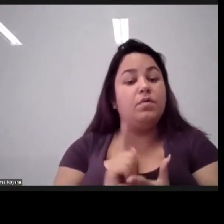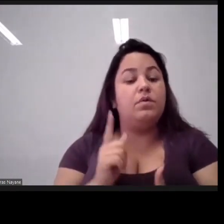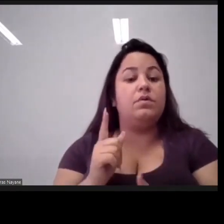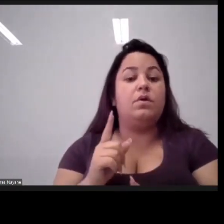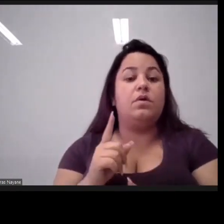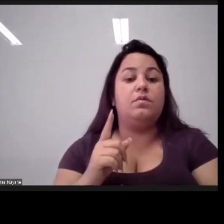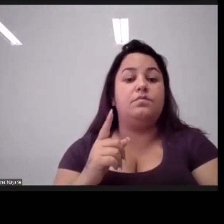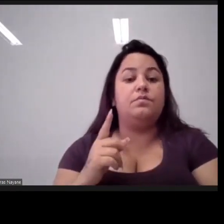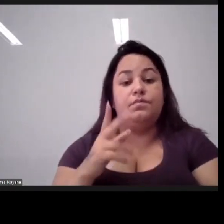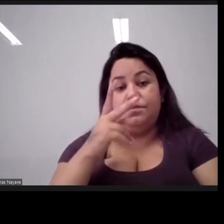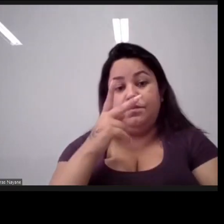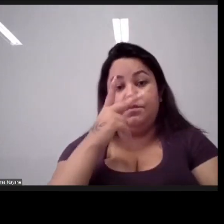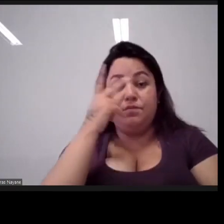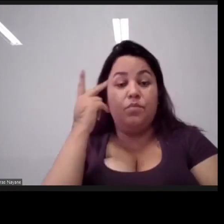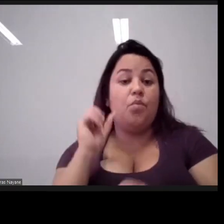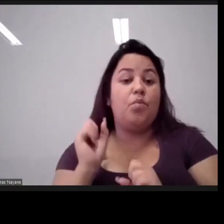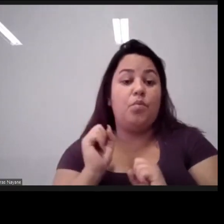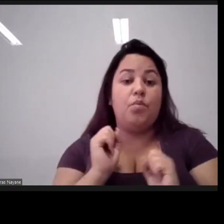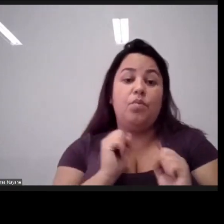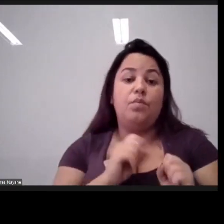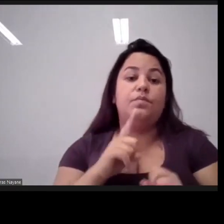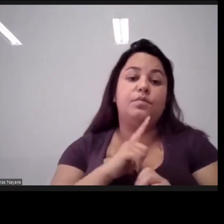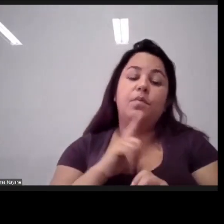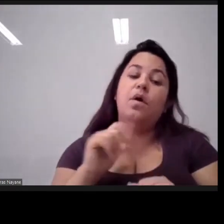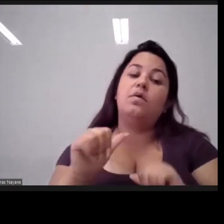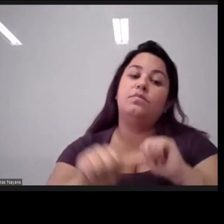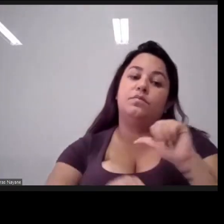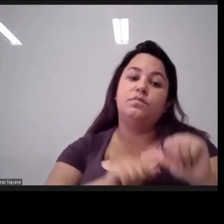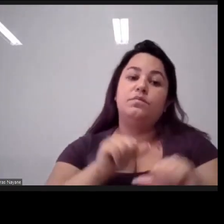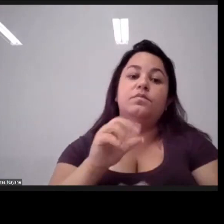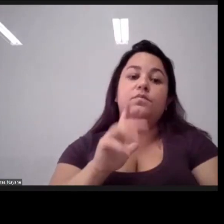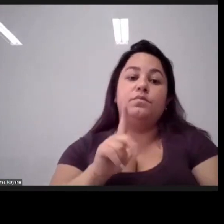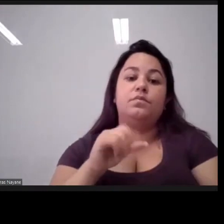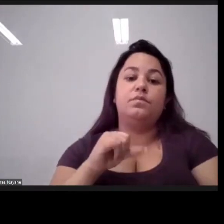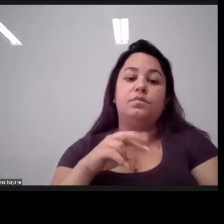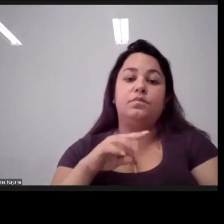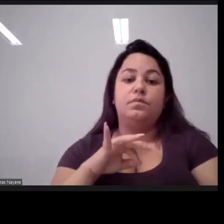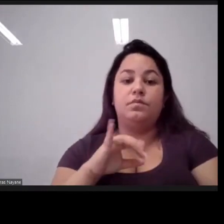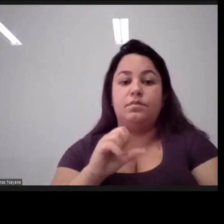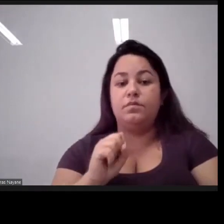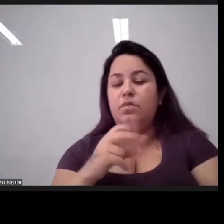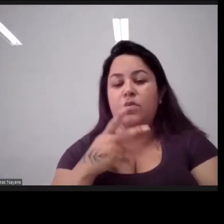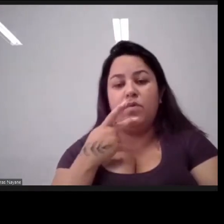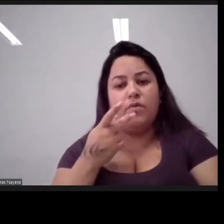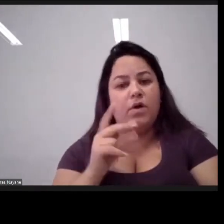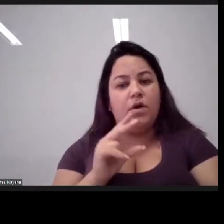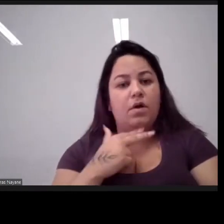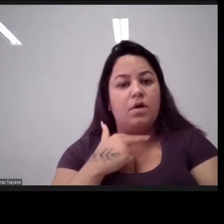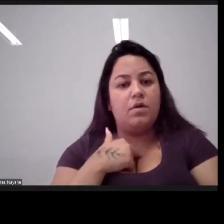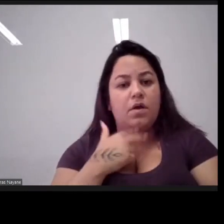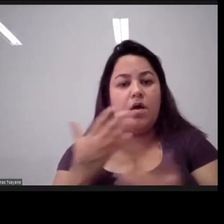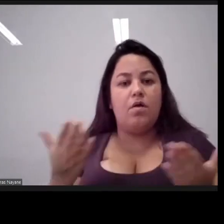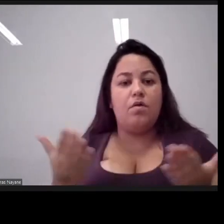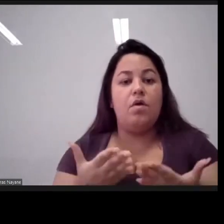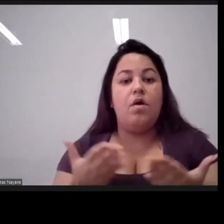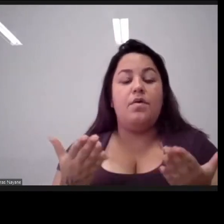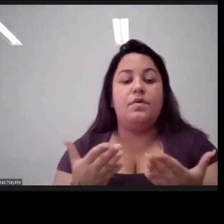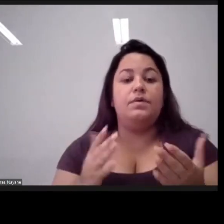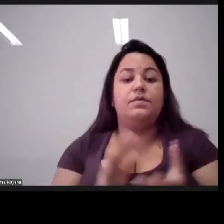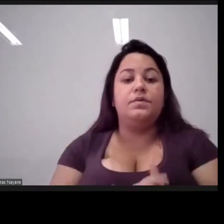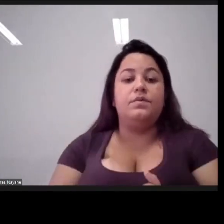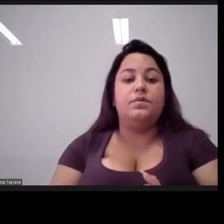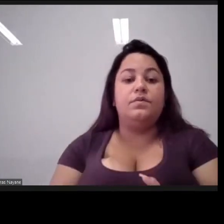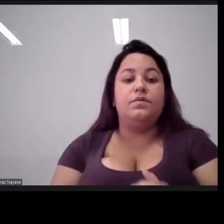change. But I'm not going to talk about any of those today. I'm going to talk about pension taxation, which